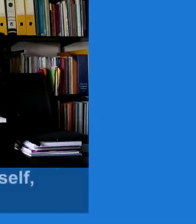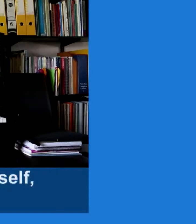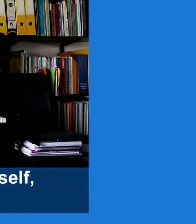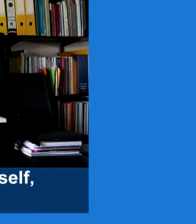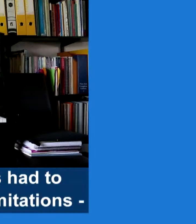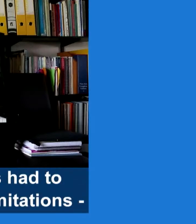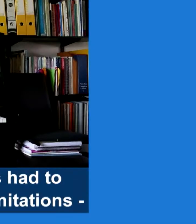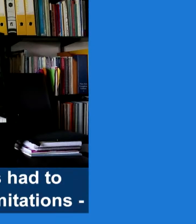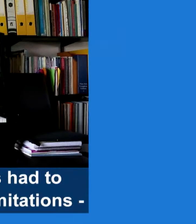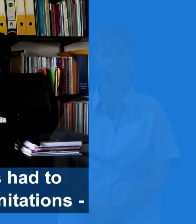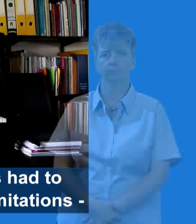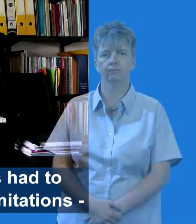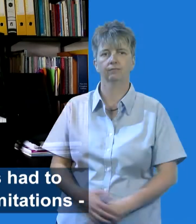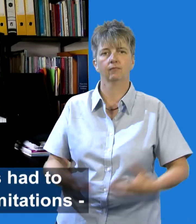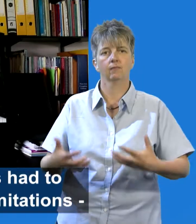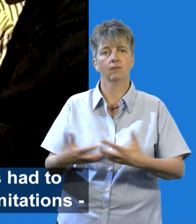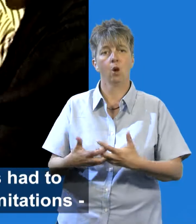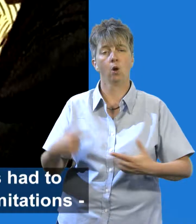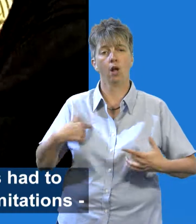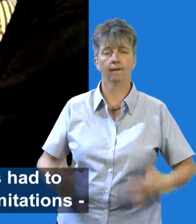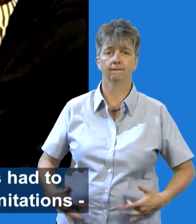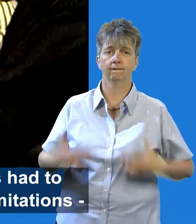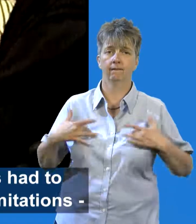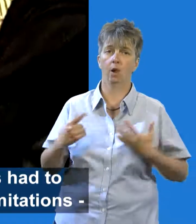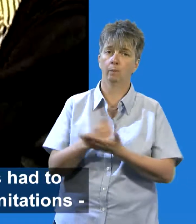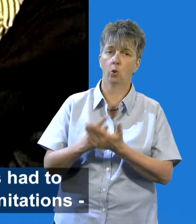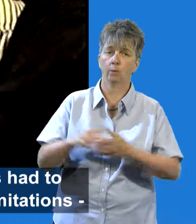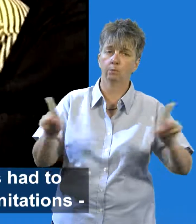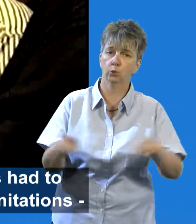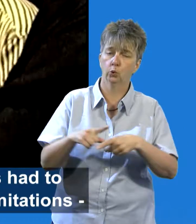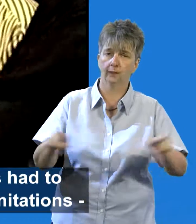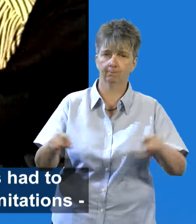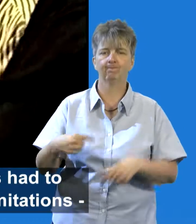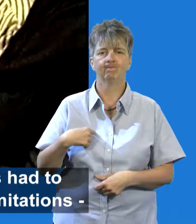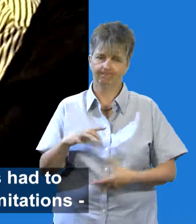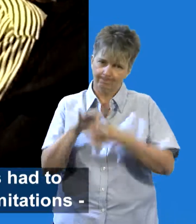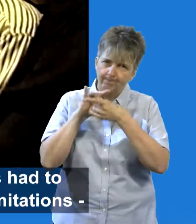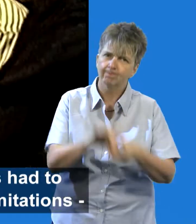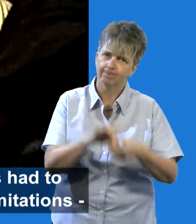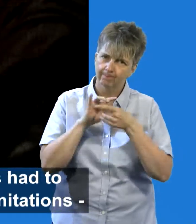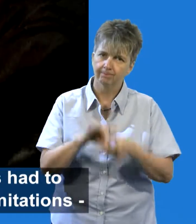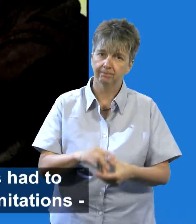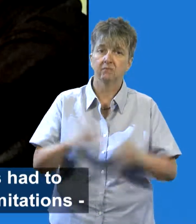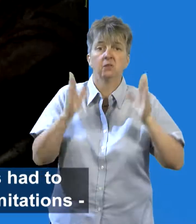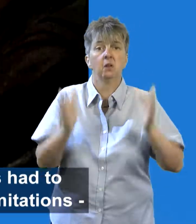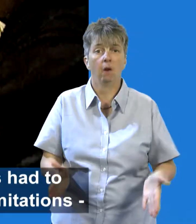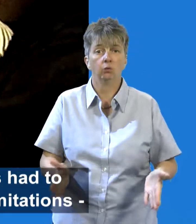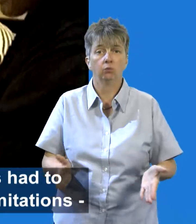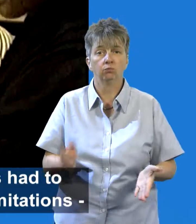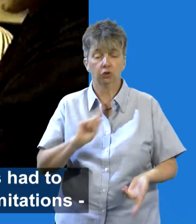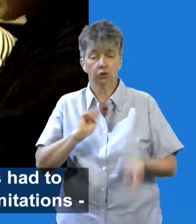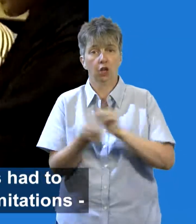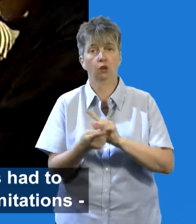The way I feel about music itself, I mean, my relationship to it has had to